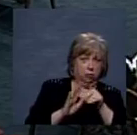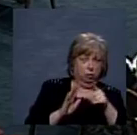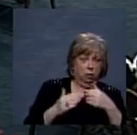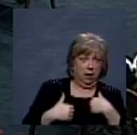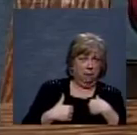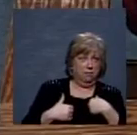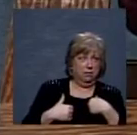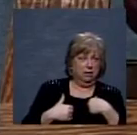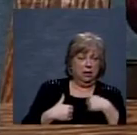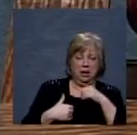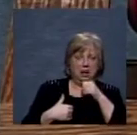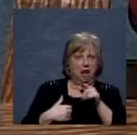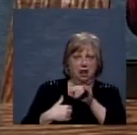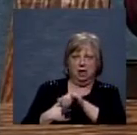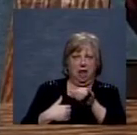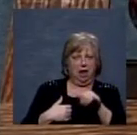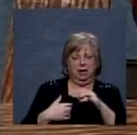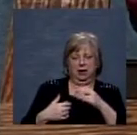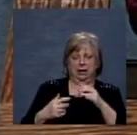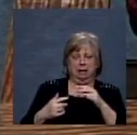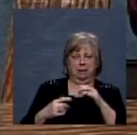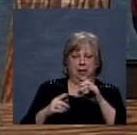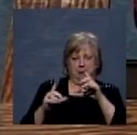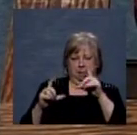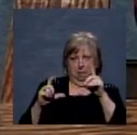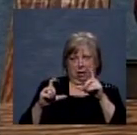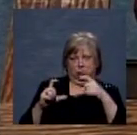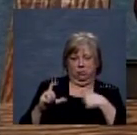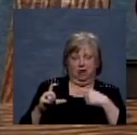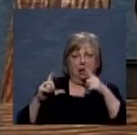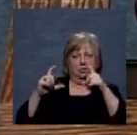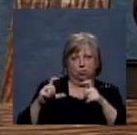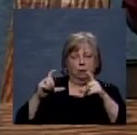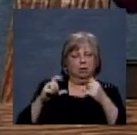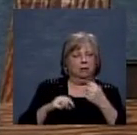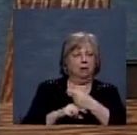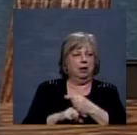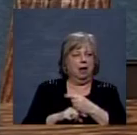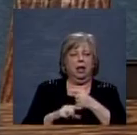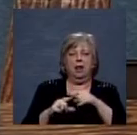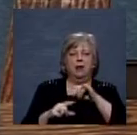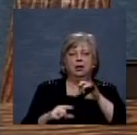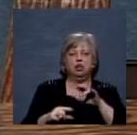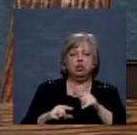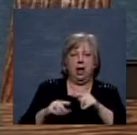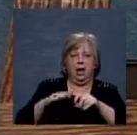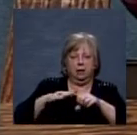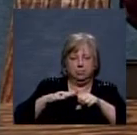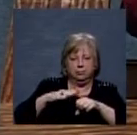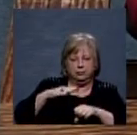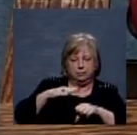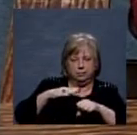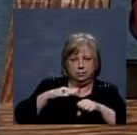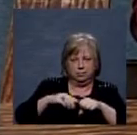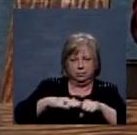is not like the ones I took. There's a jack there that's with the tube before that's holding up the roof,